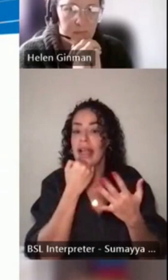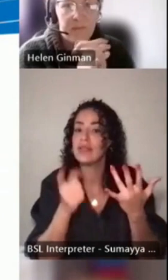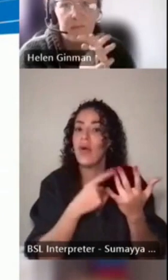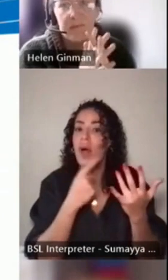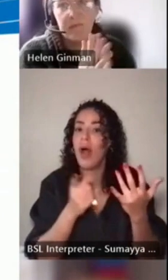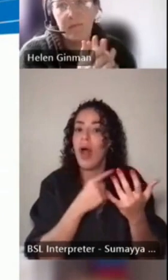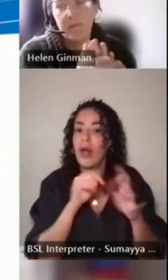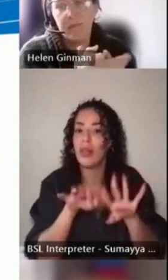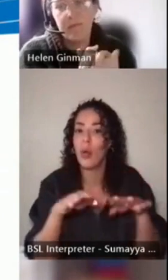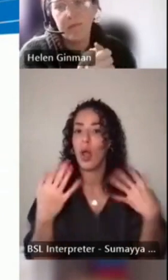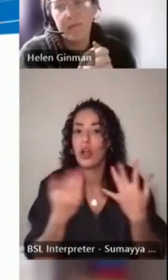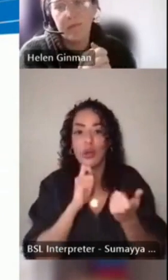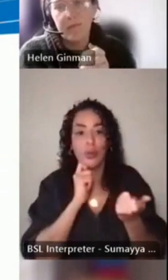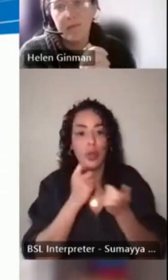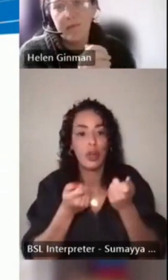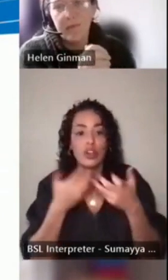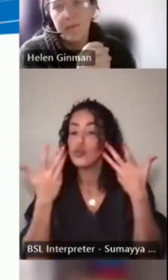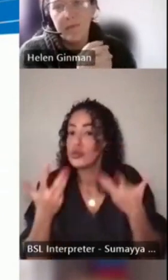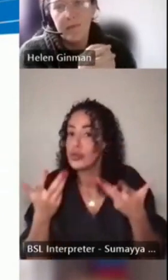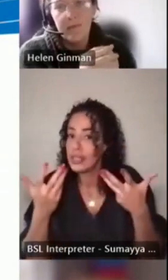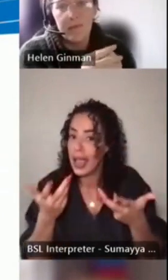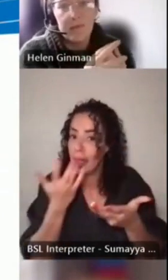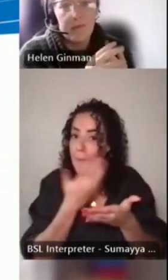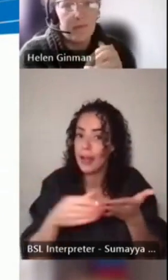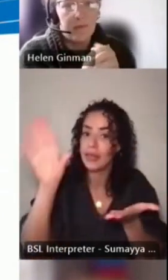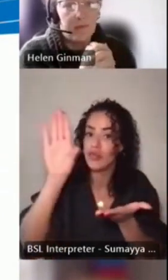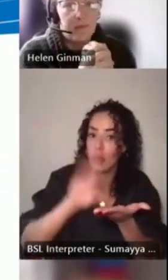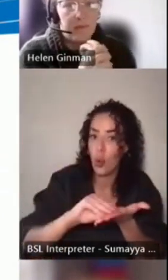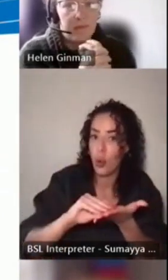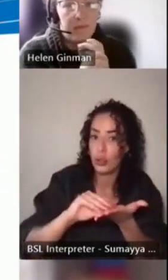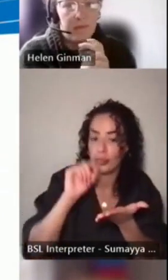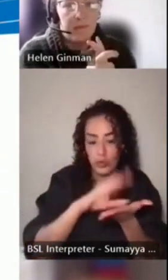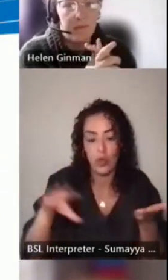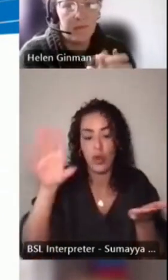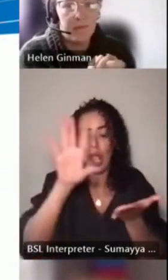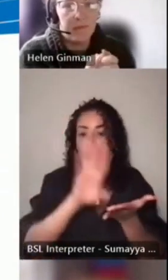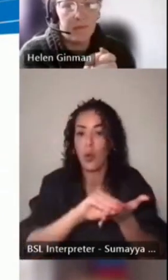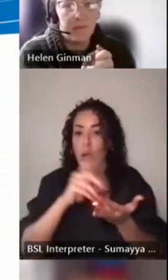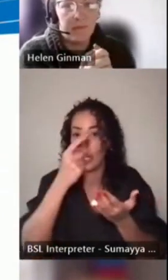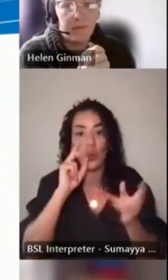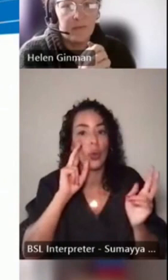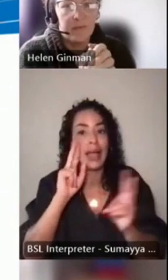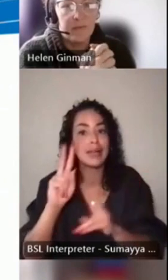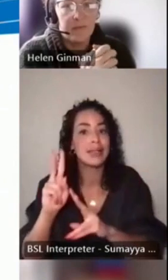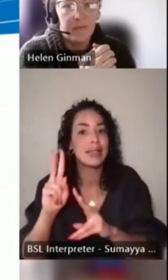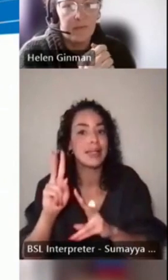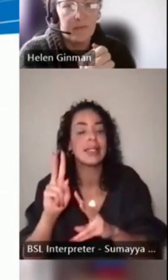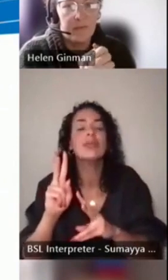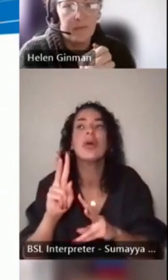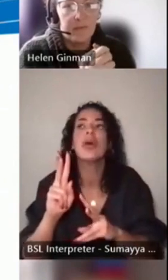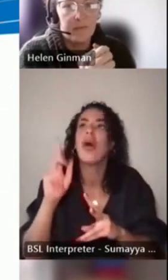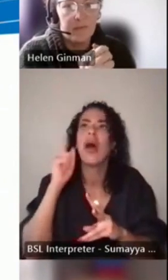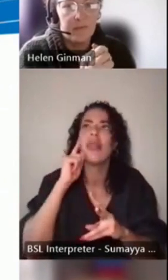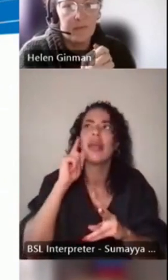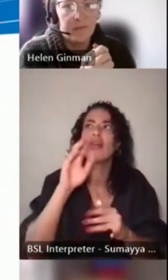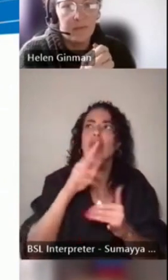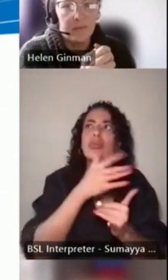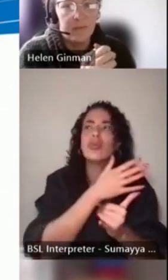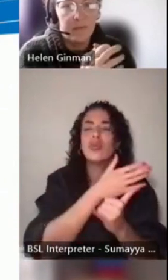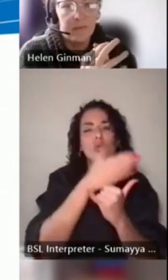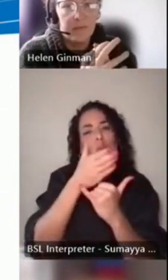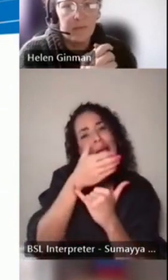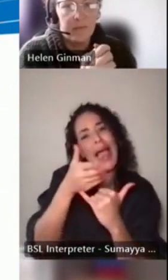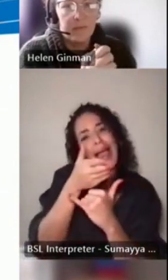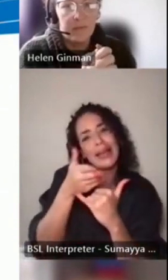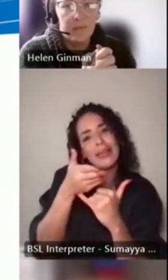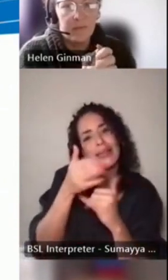running. So today's workshop was recorded and that recording will be available I think it should be around late March. We